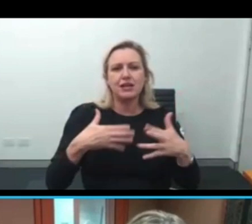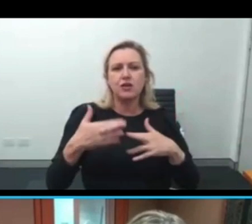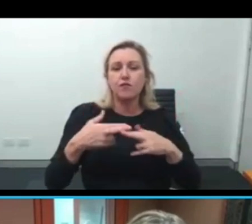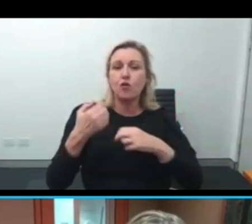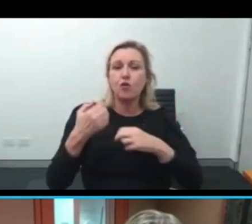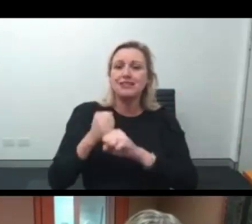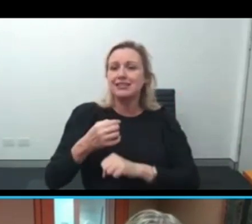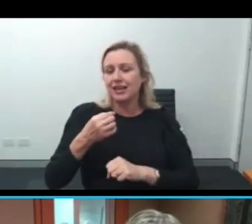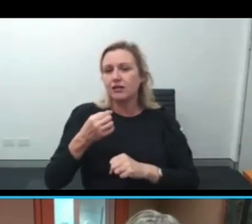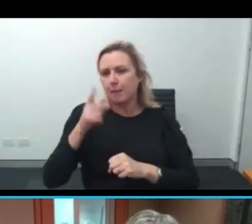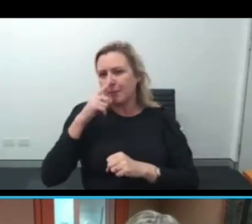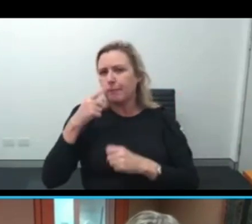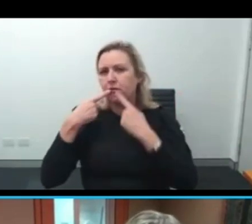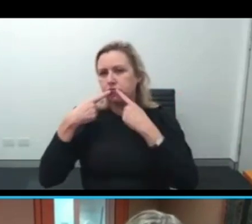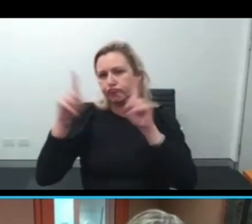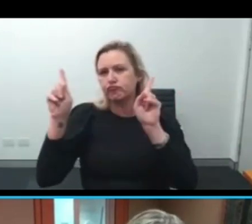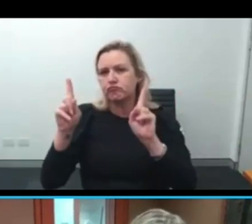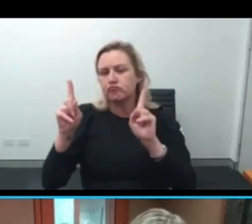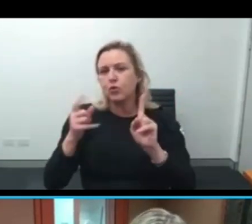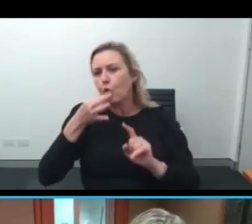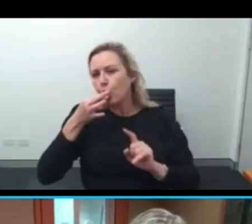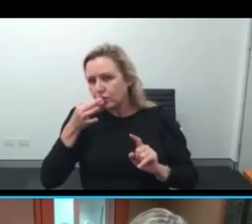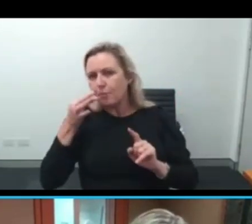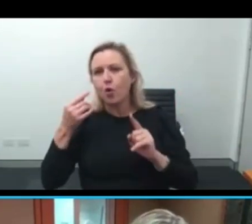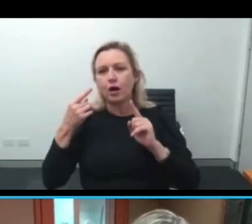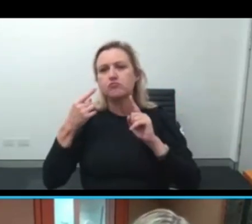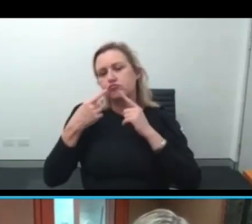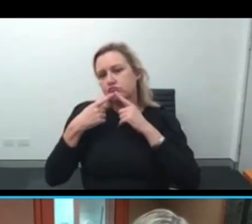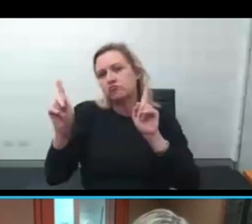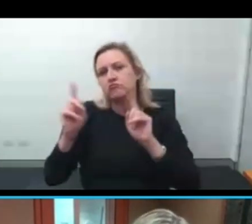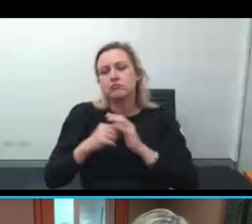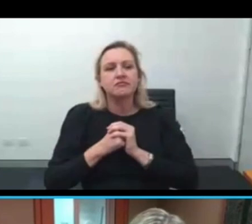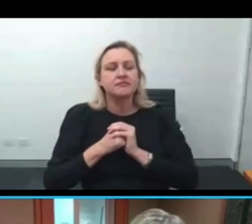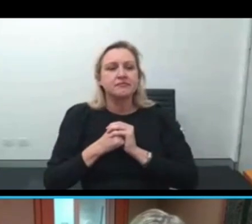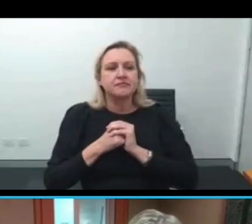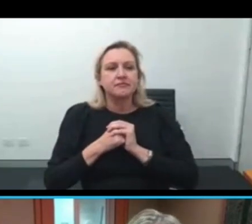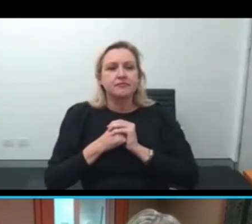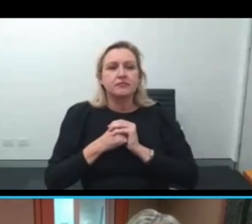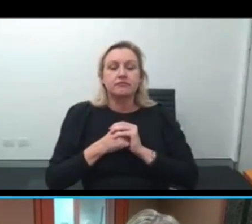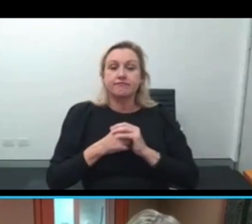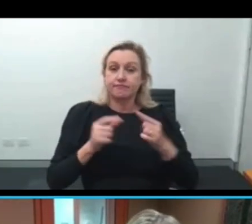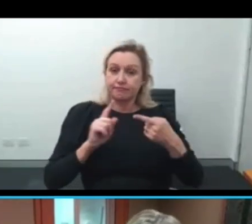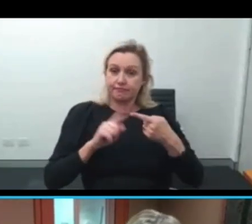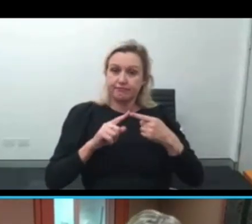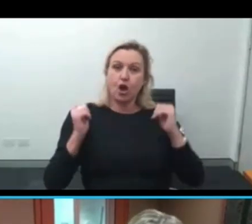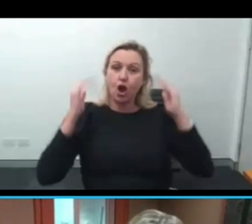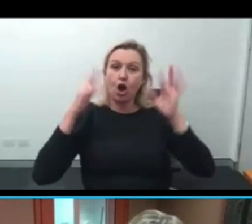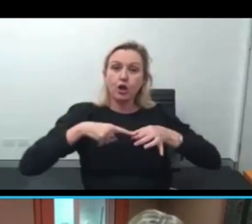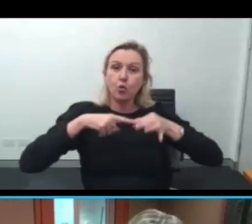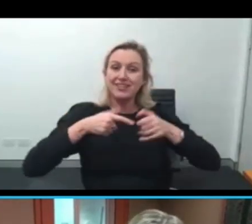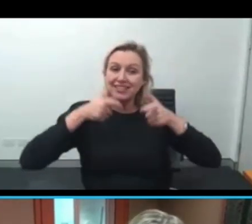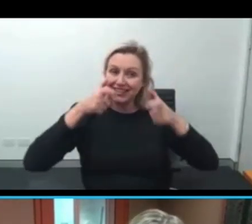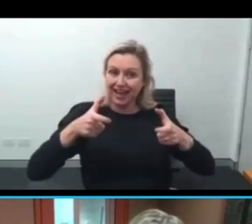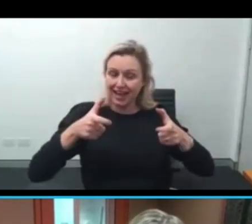whistleblowers. So first of all, high quality care. We intend to define high quality care in